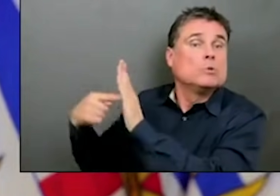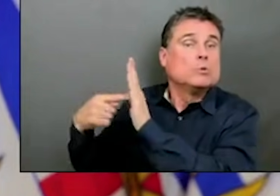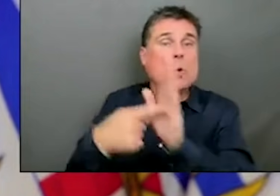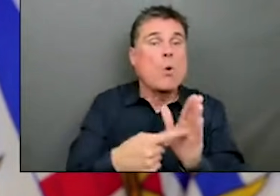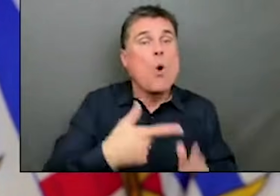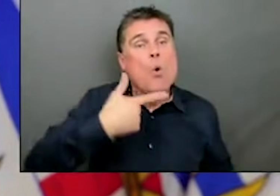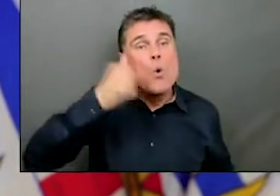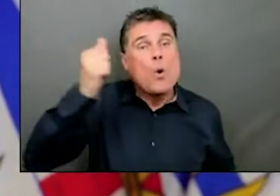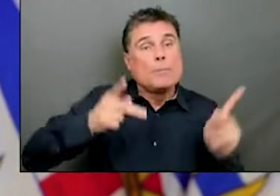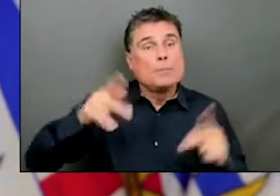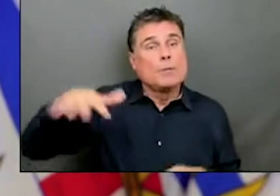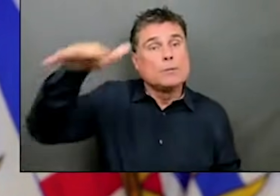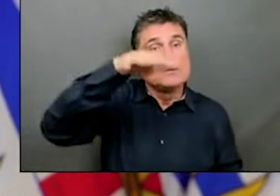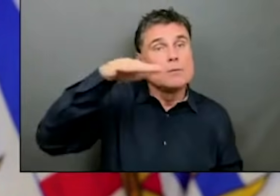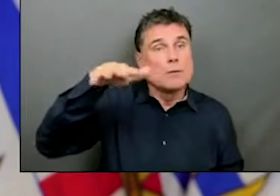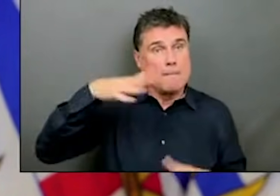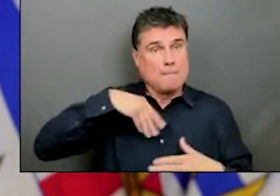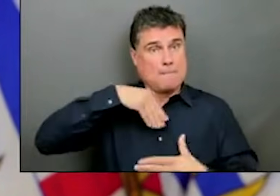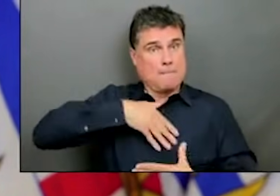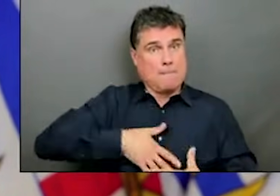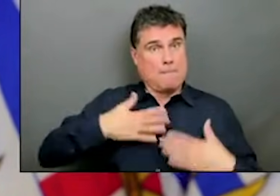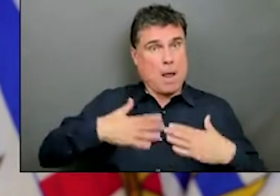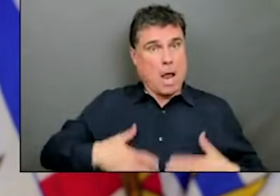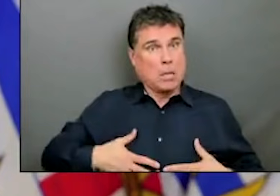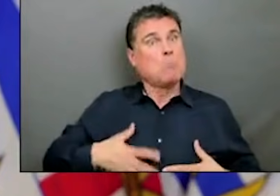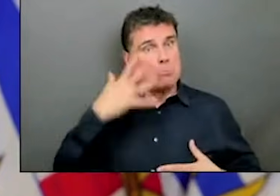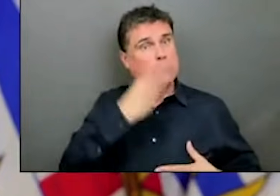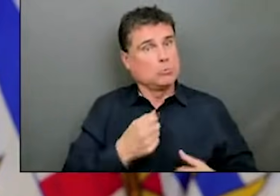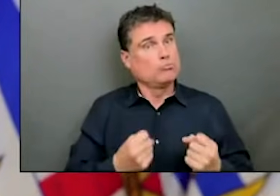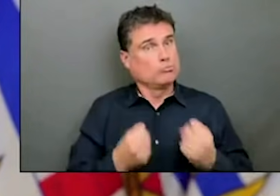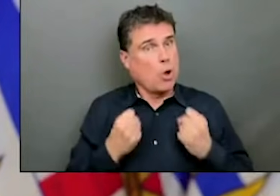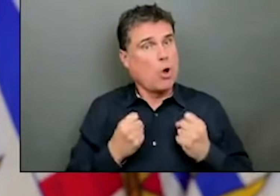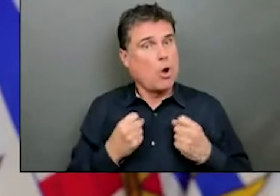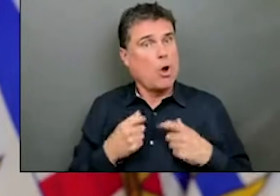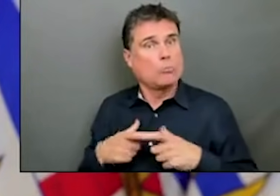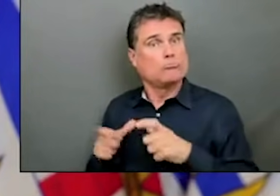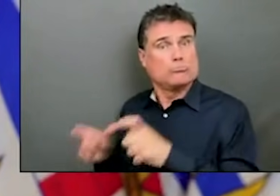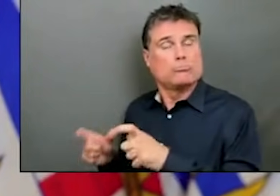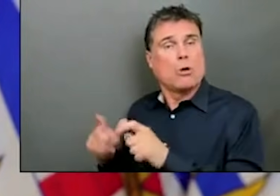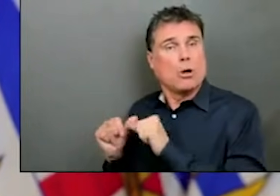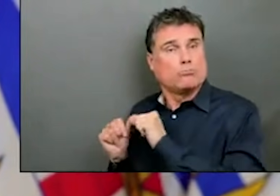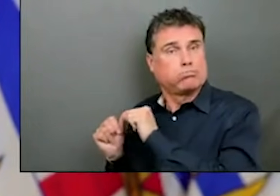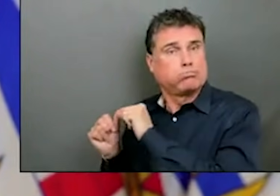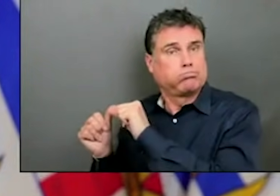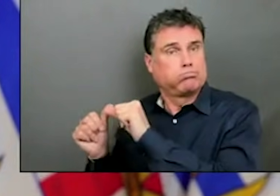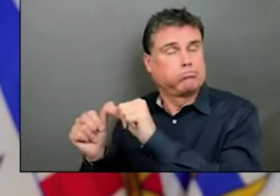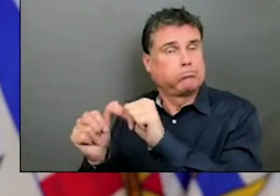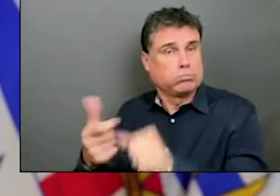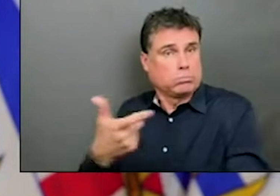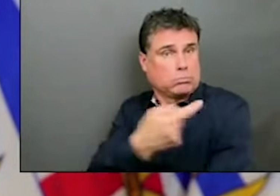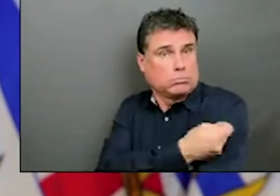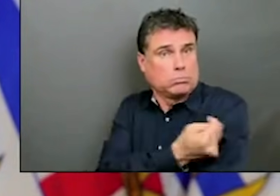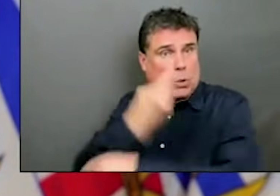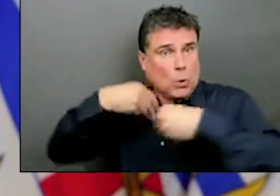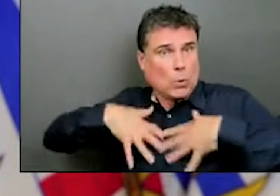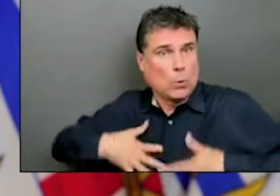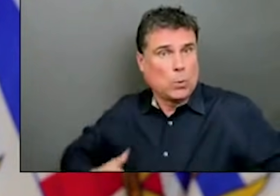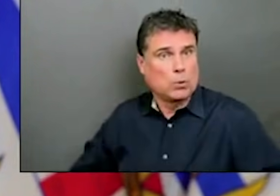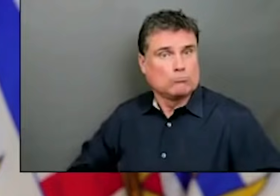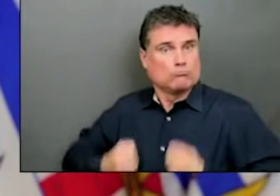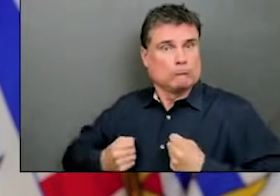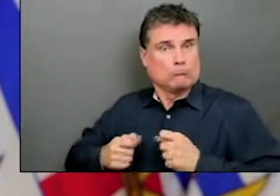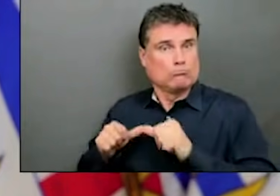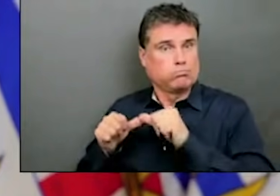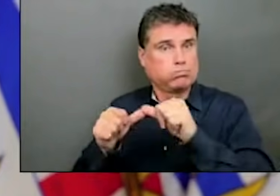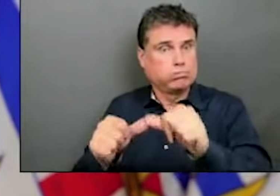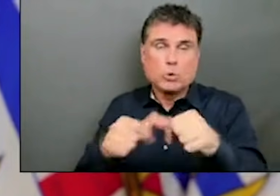quite high for a longer period of time, which is all to say we're learning as we go. And one of the things that is really important